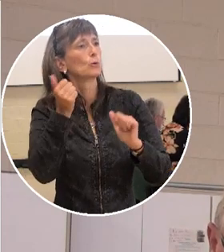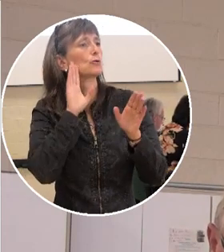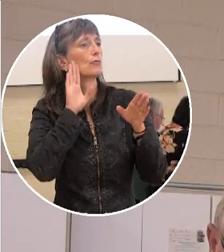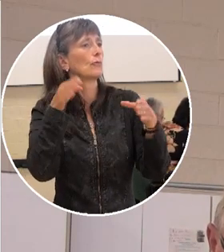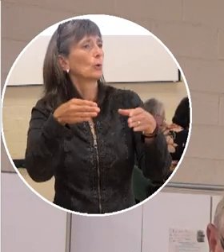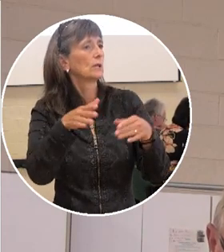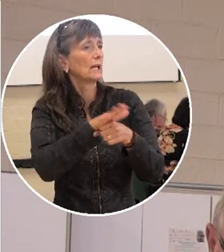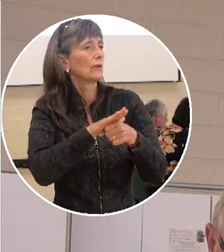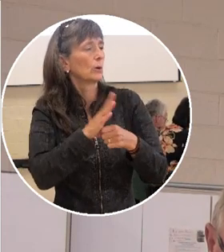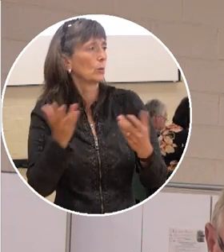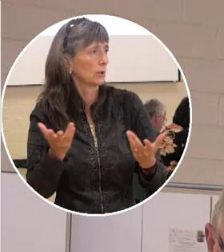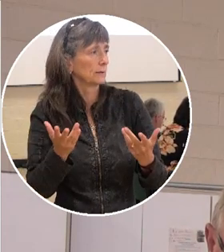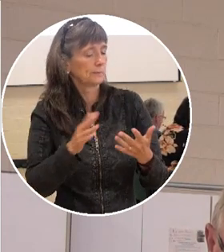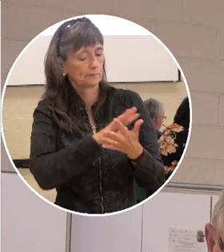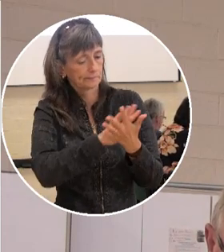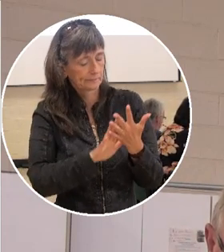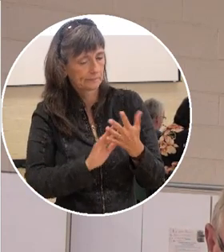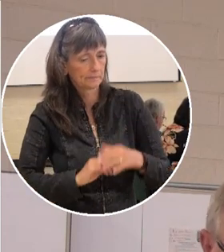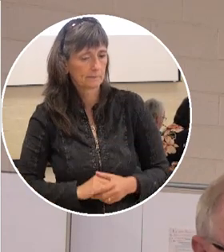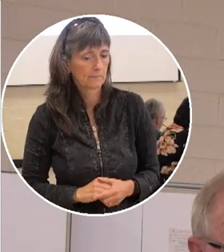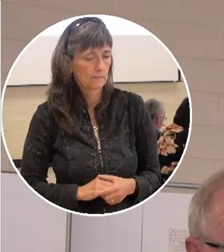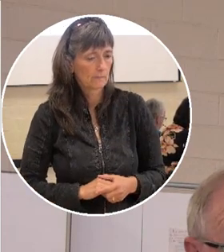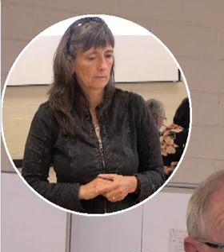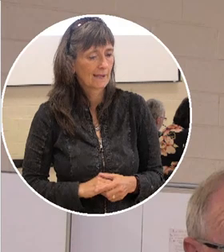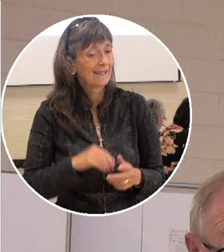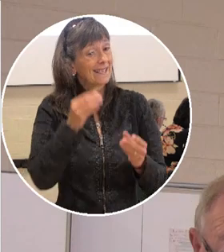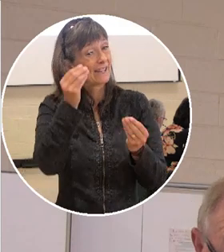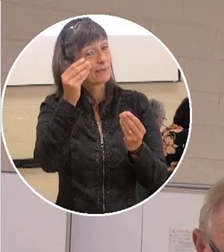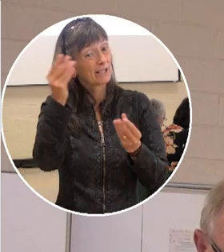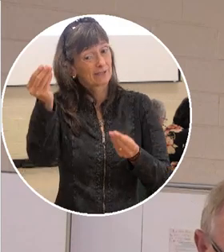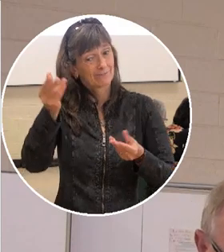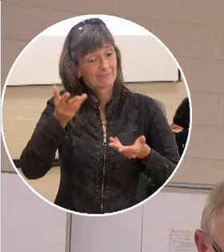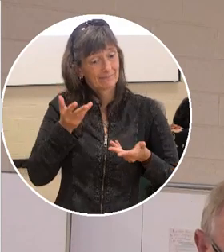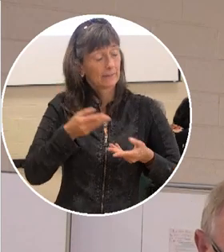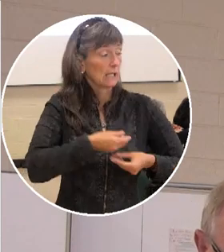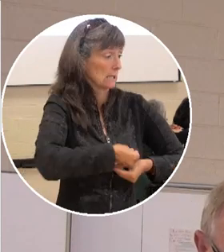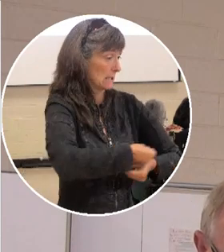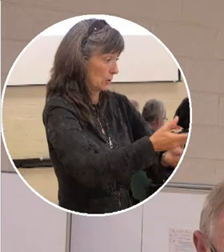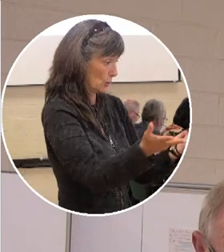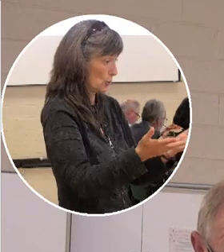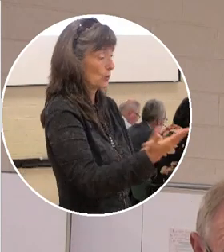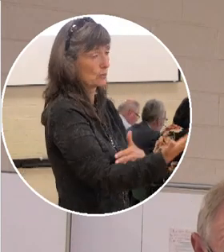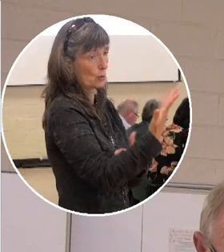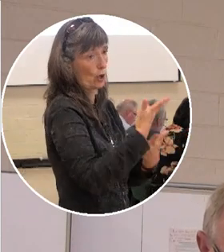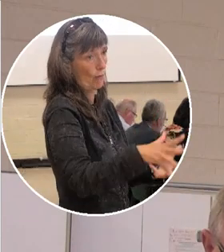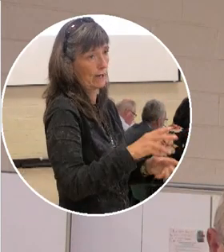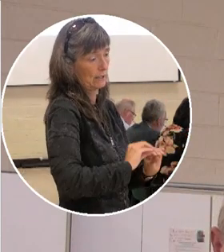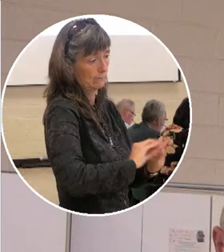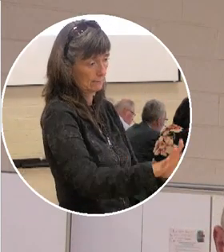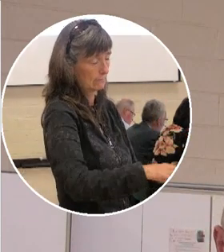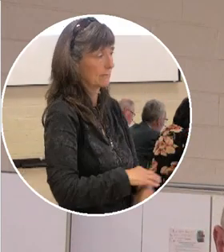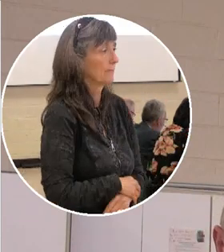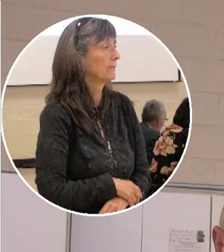areas. And this information has been disseminated to you this morning.